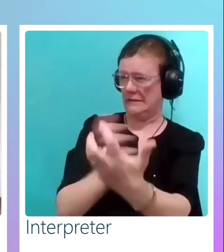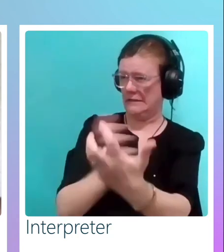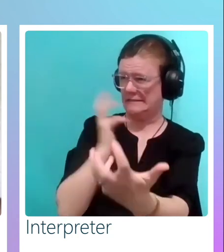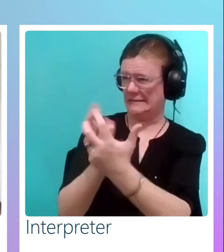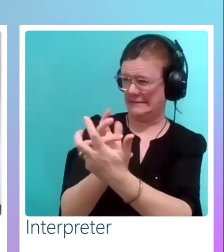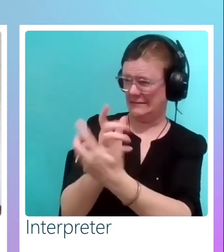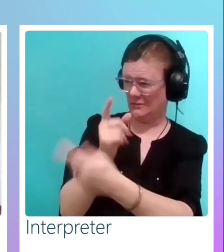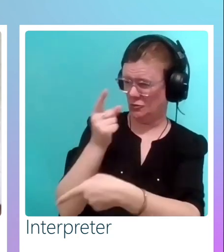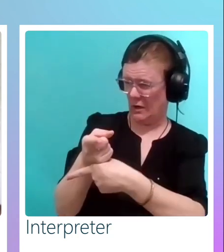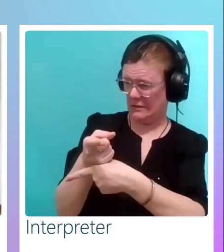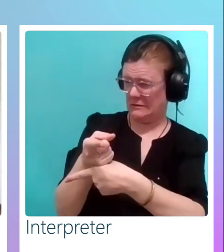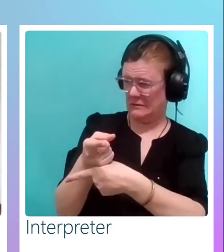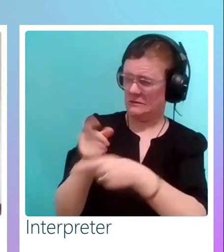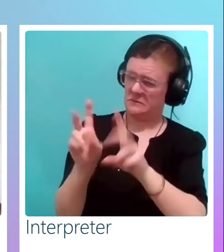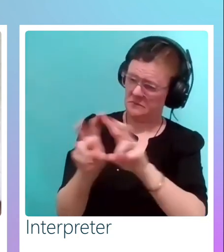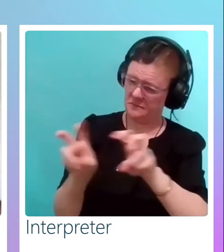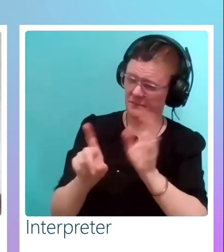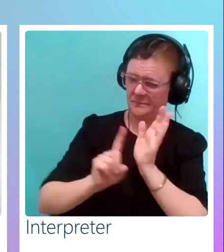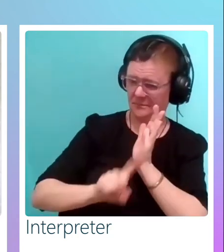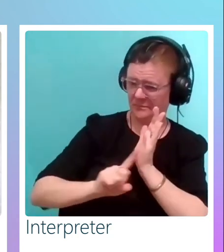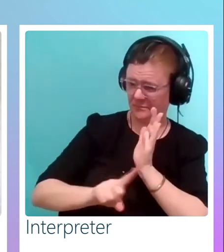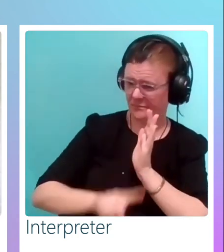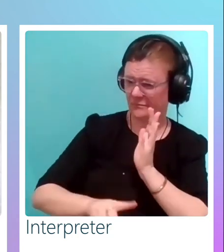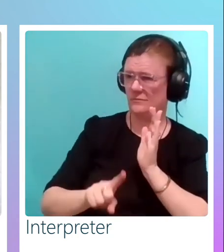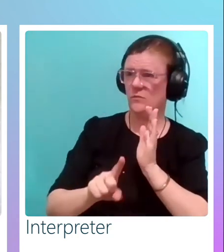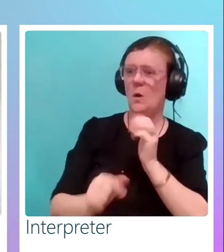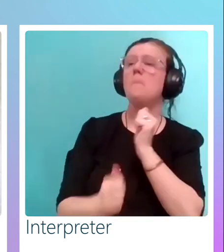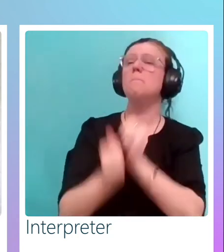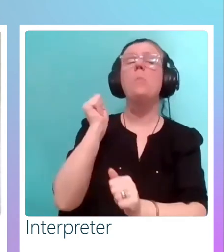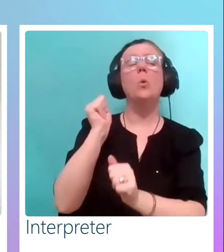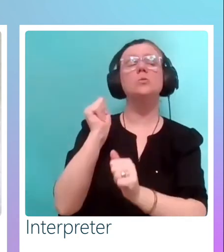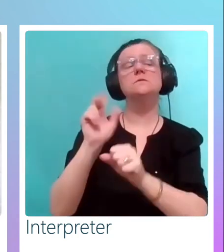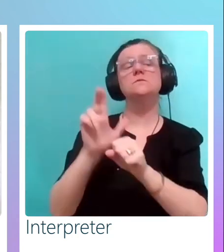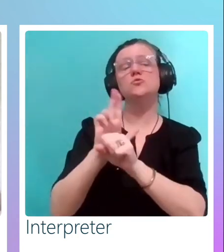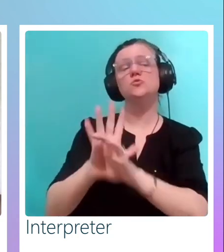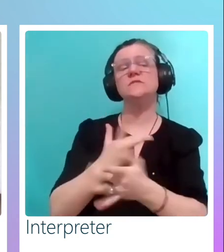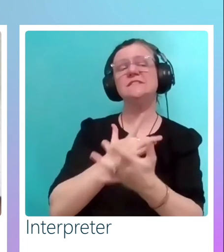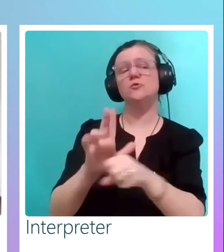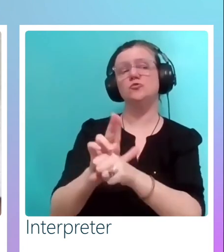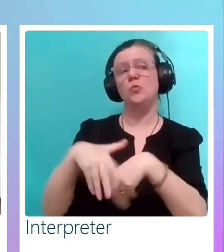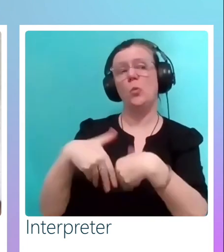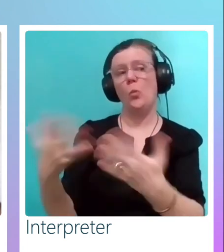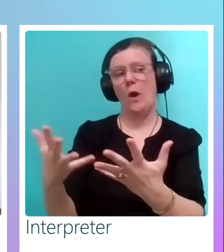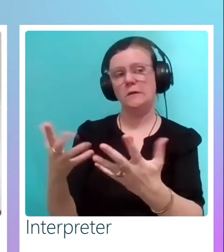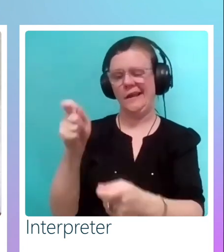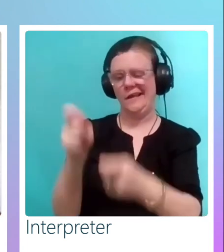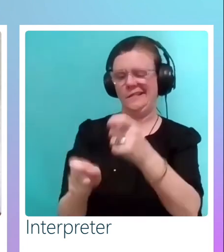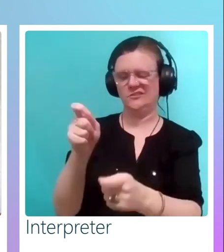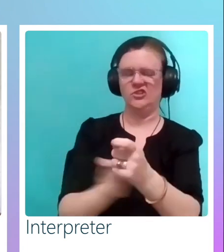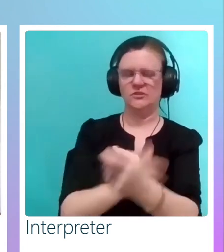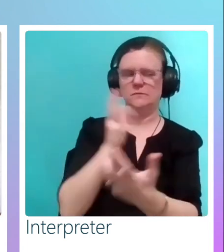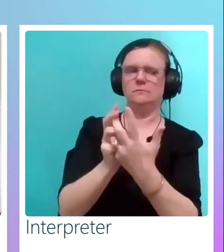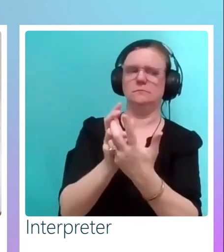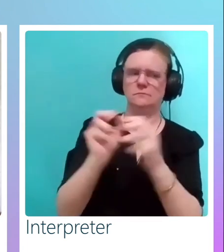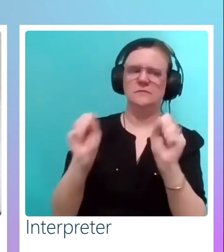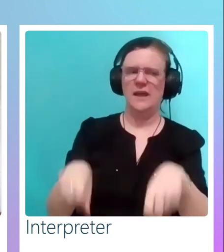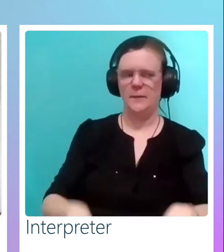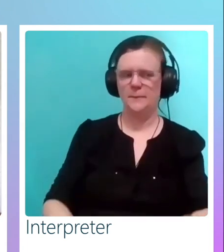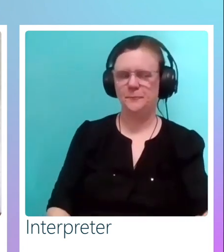Use analytics and figure out what is the majority of your audience using, and then you can adjust your tech stack to